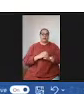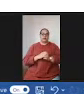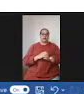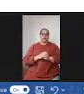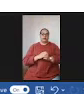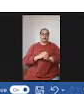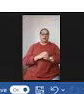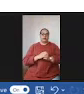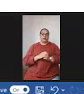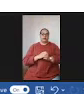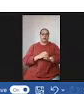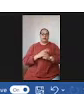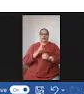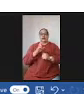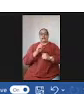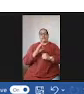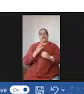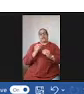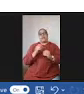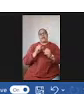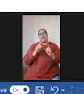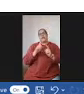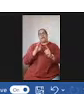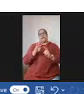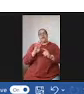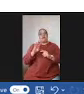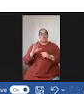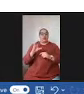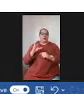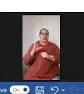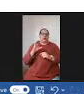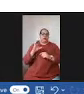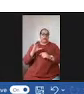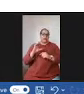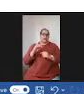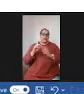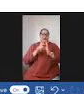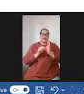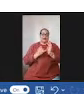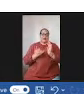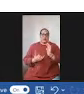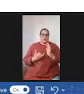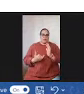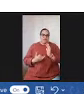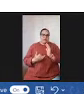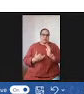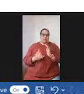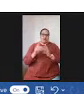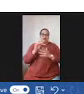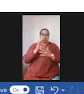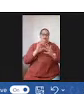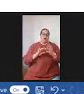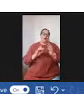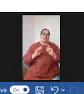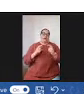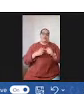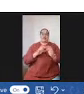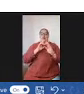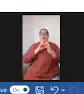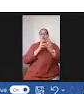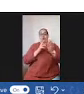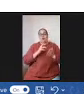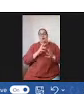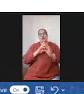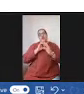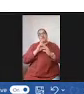with the reference number 11414 dated today. The draft committee report